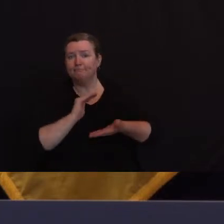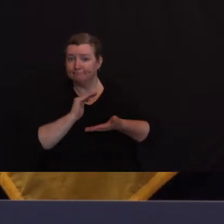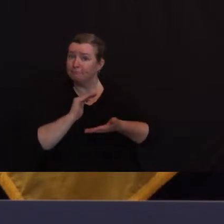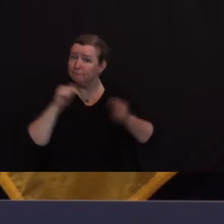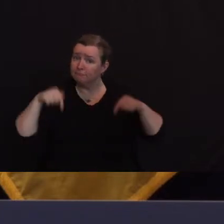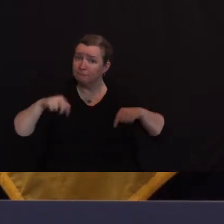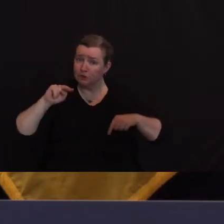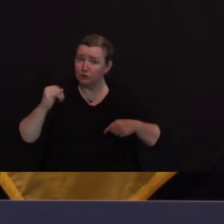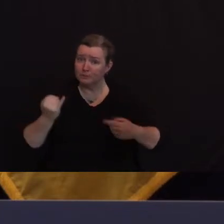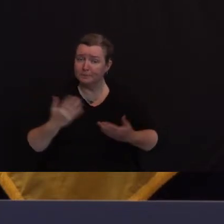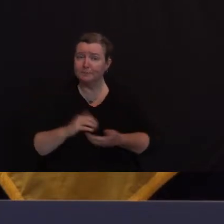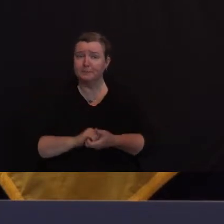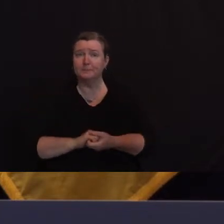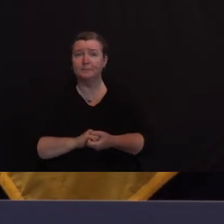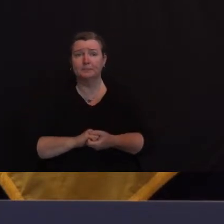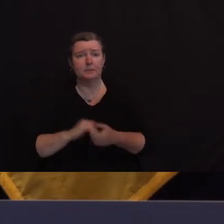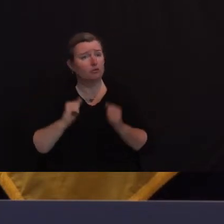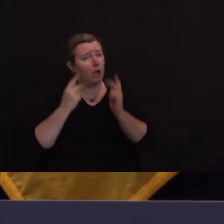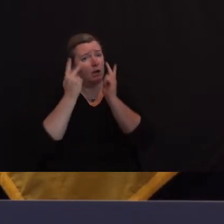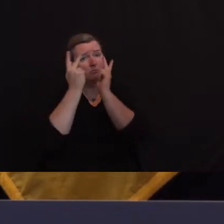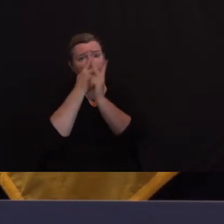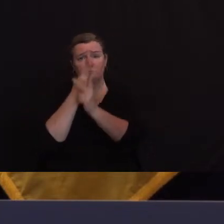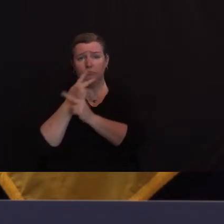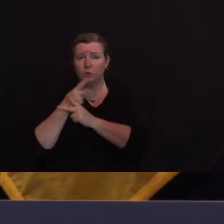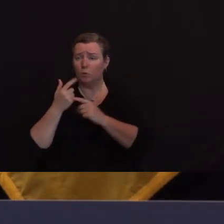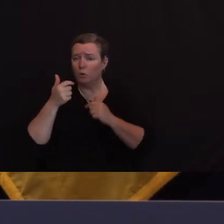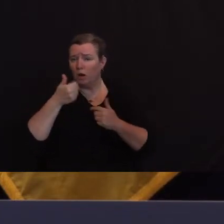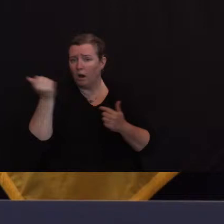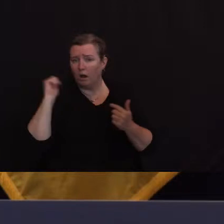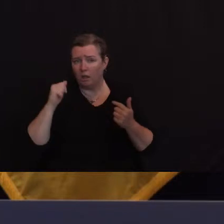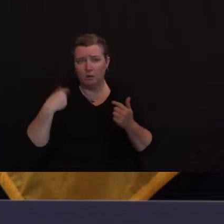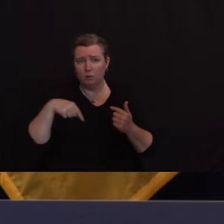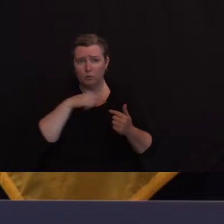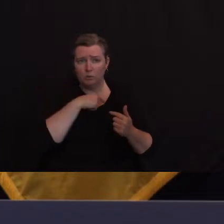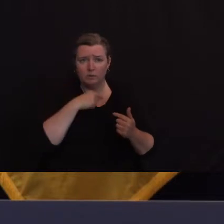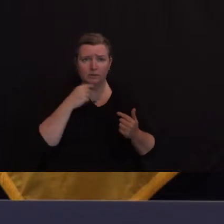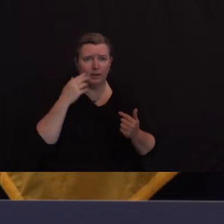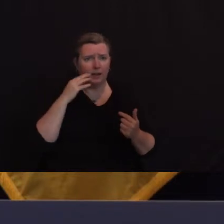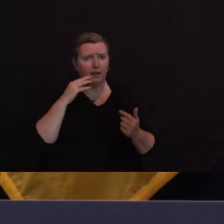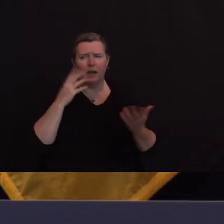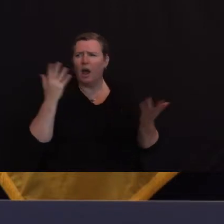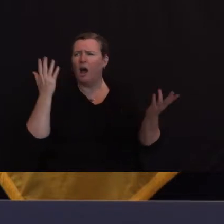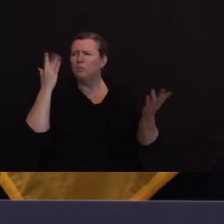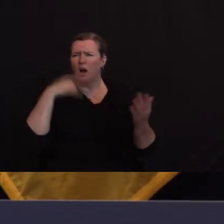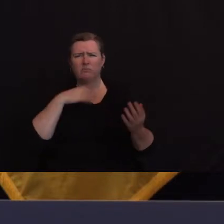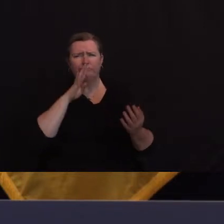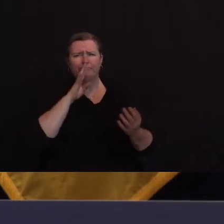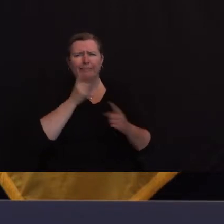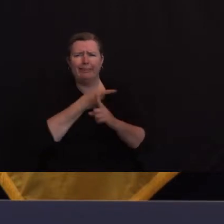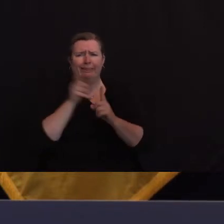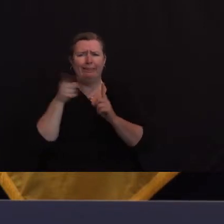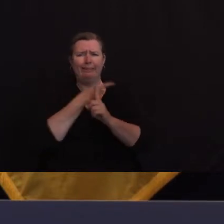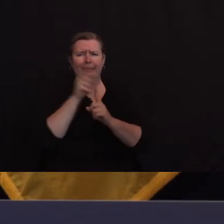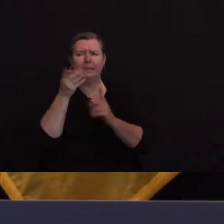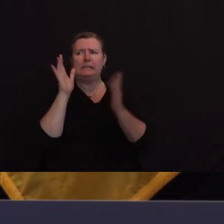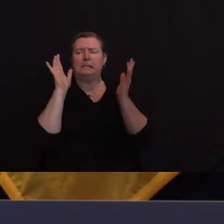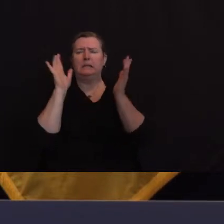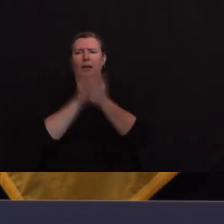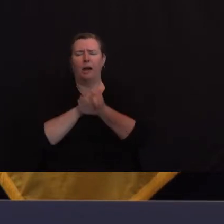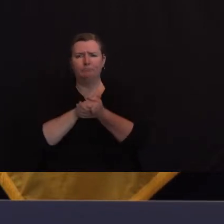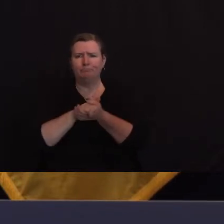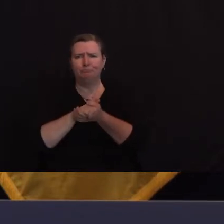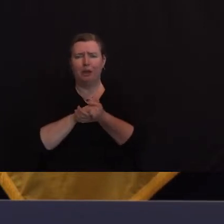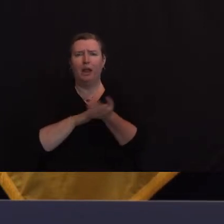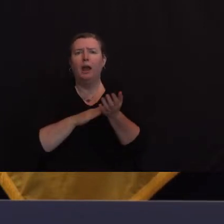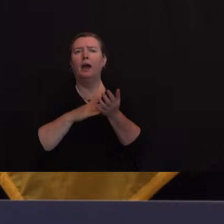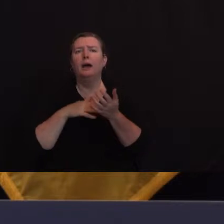do. I realize I didn't answer you. It wasn't just the $300, but hey, you've got federal money lying around. Yes,